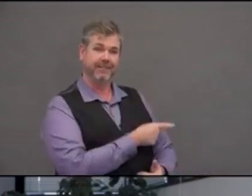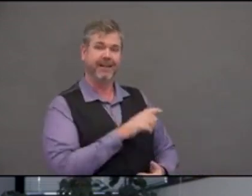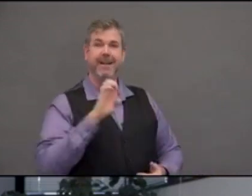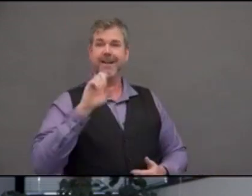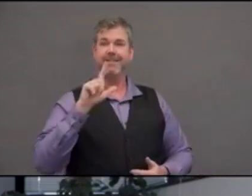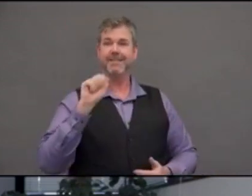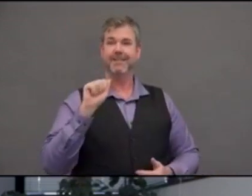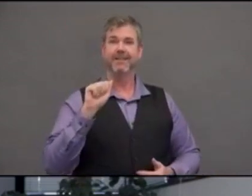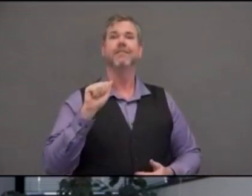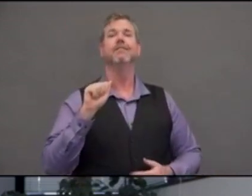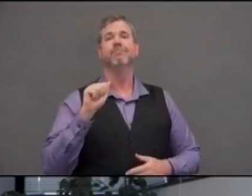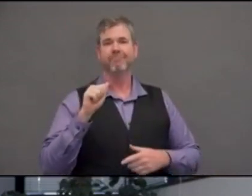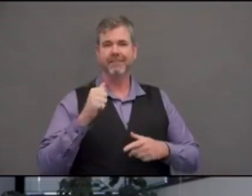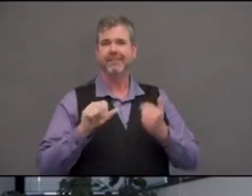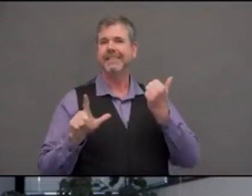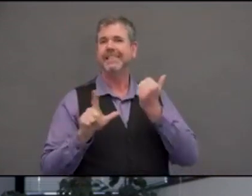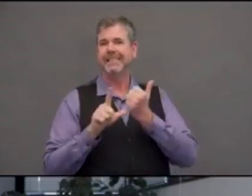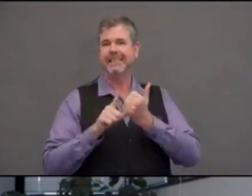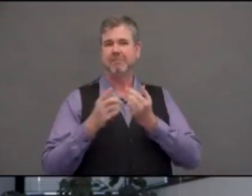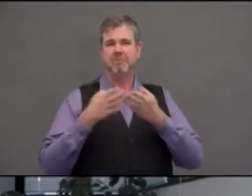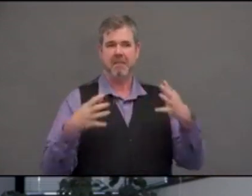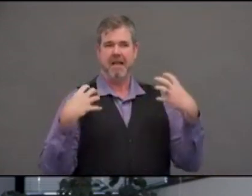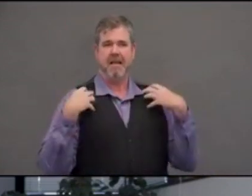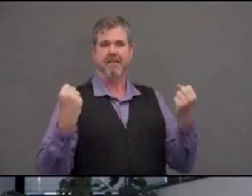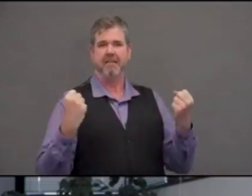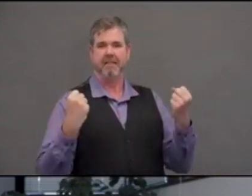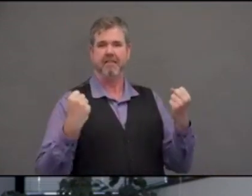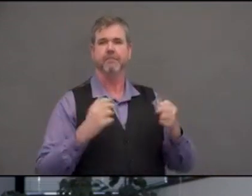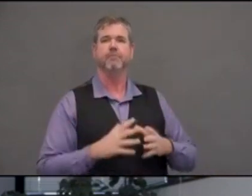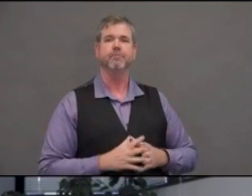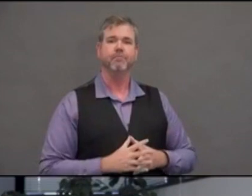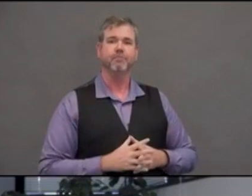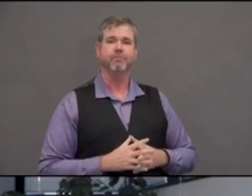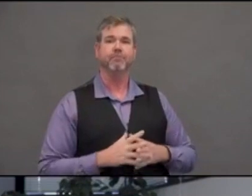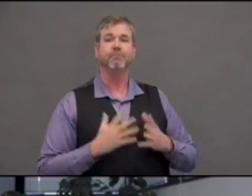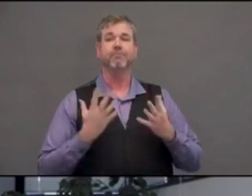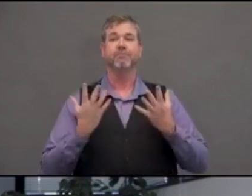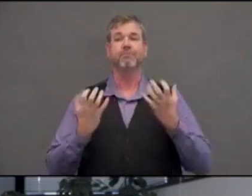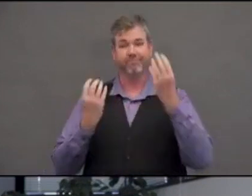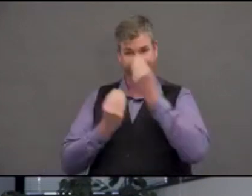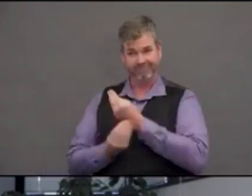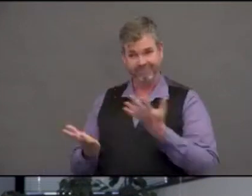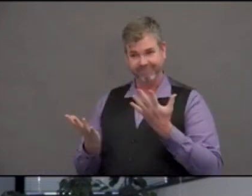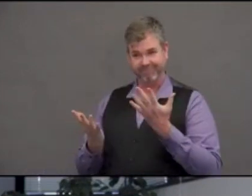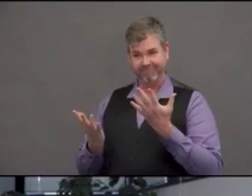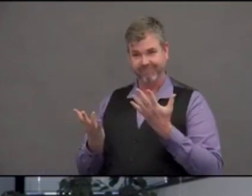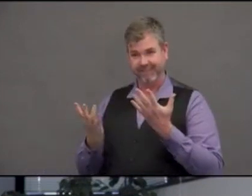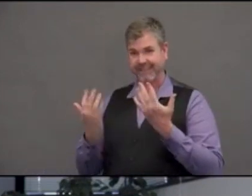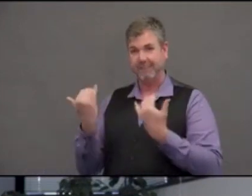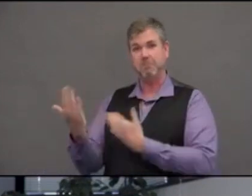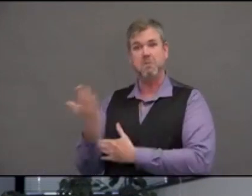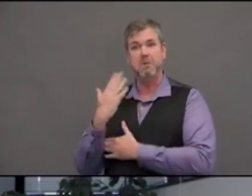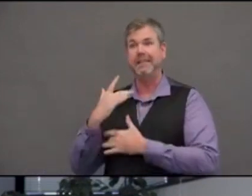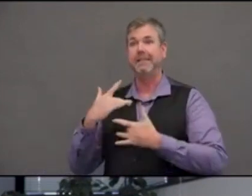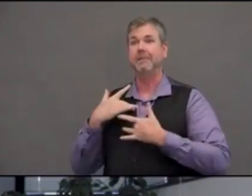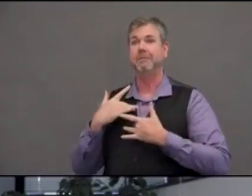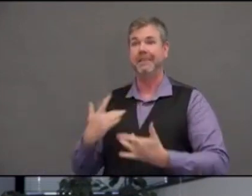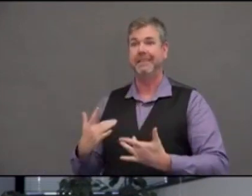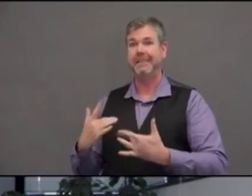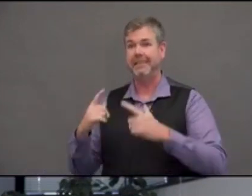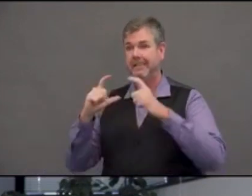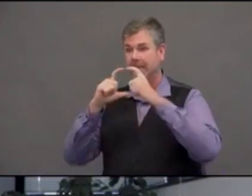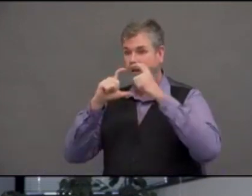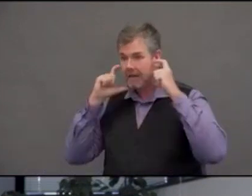well. We wanted to let you know this morning that we were wearing our face coverings and have removed them so that you can hear us better and to also support